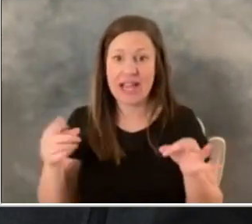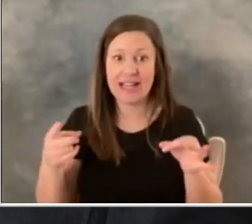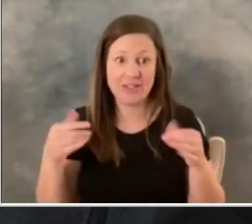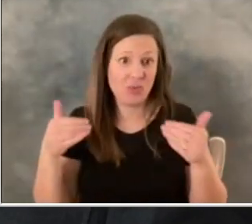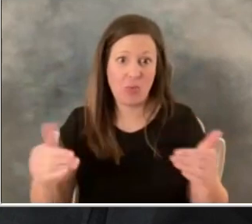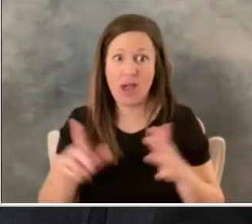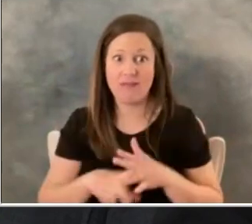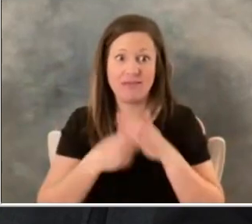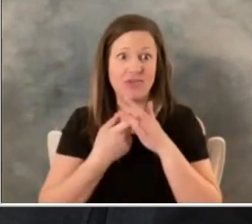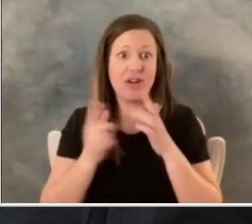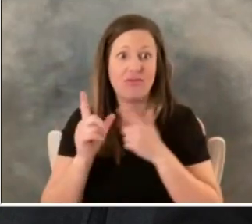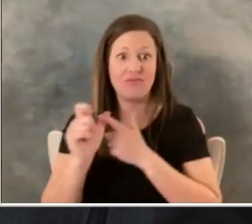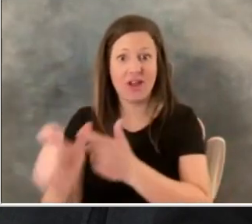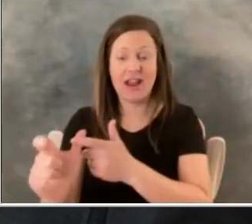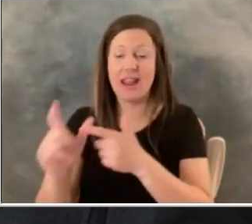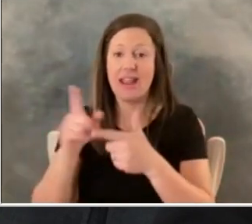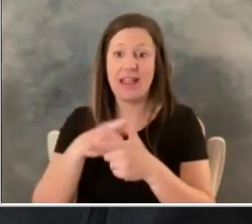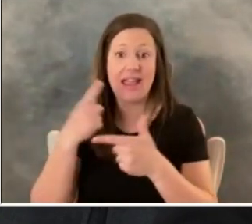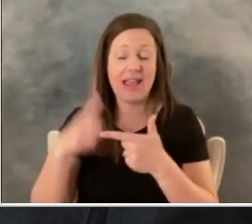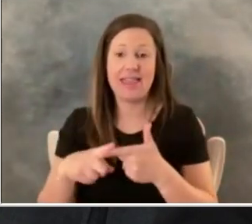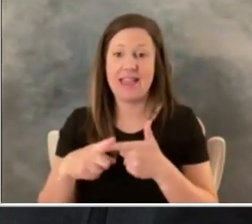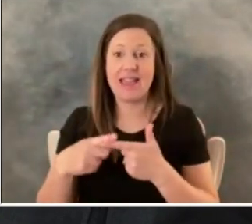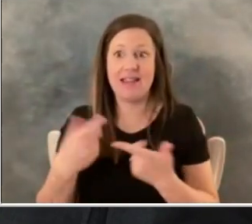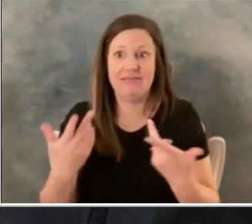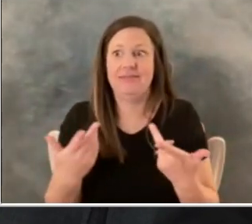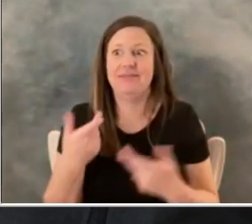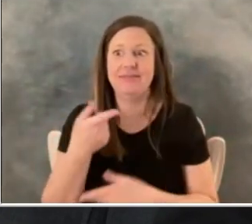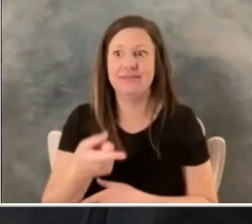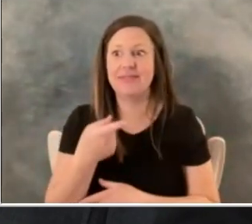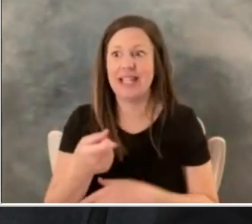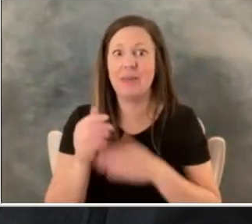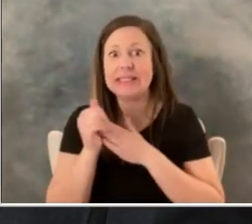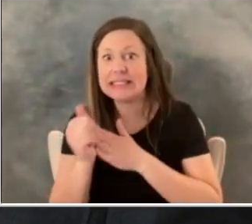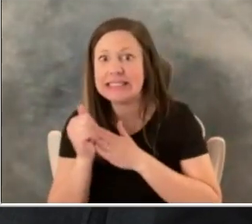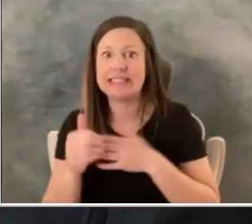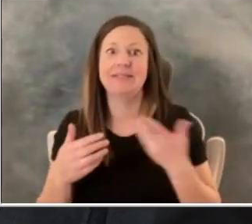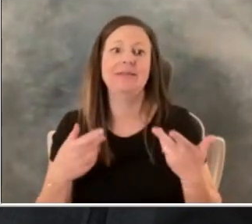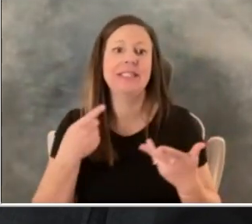and then before you knew it, he was winning half marathons.